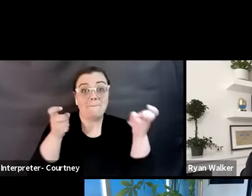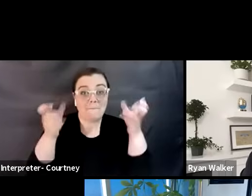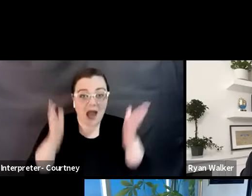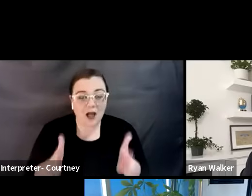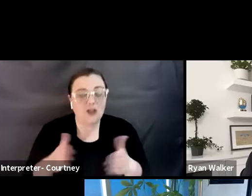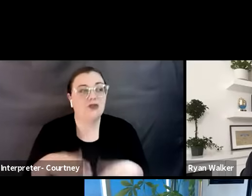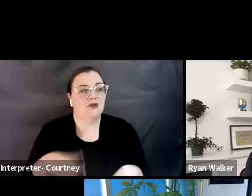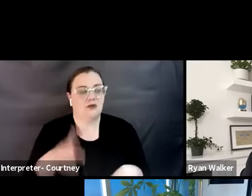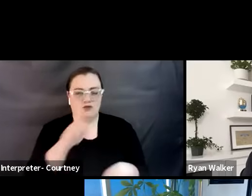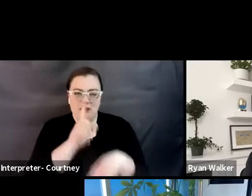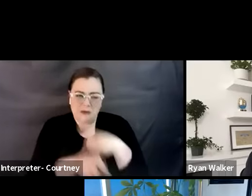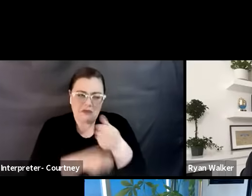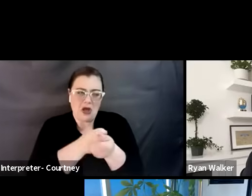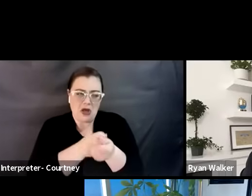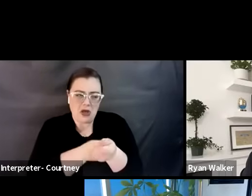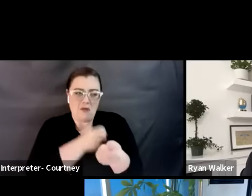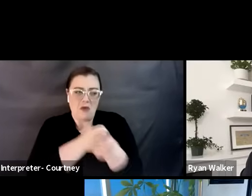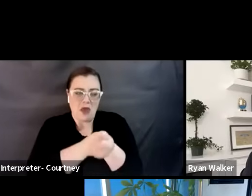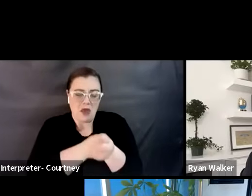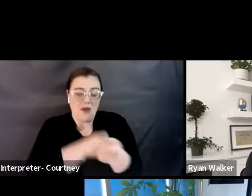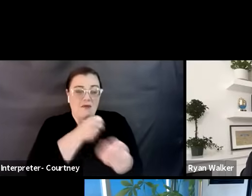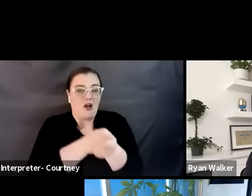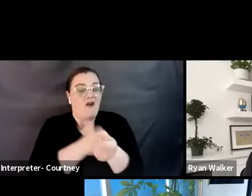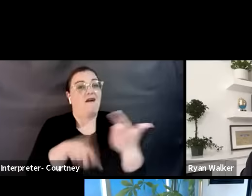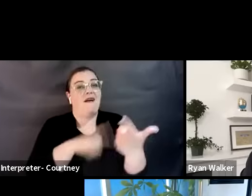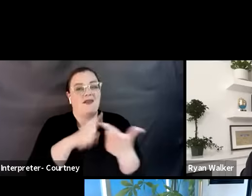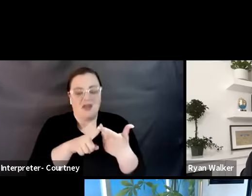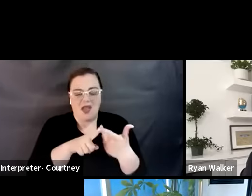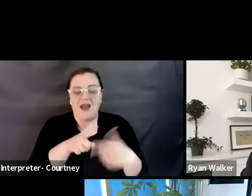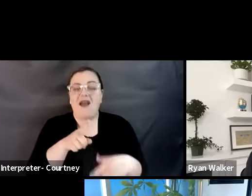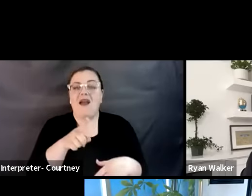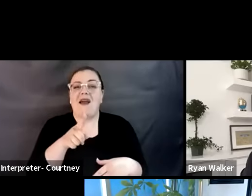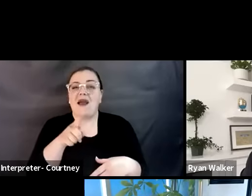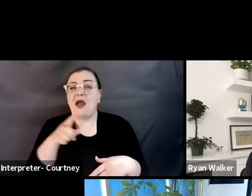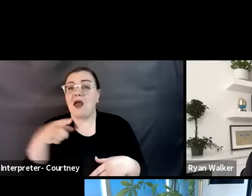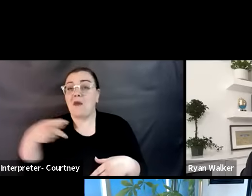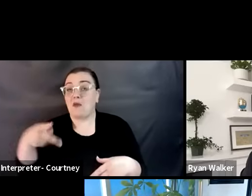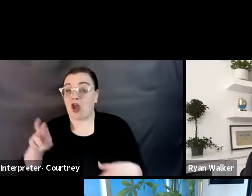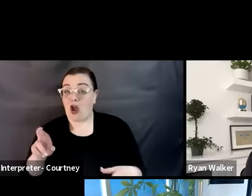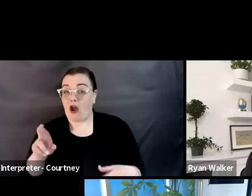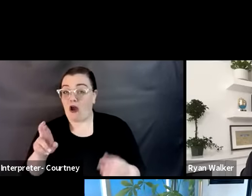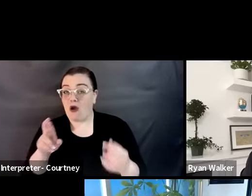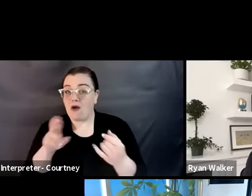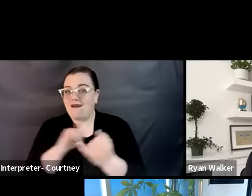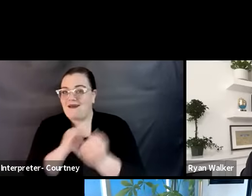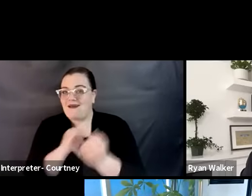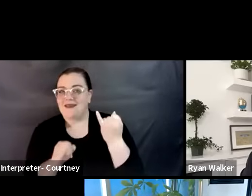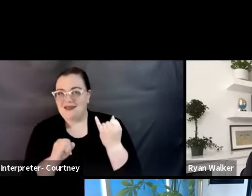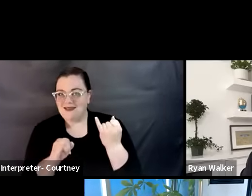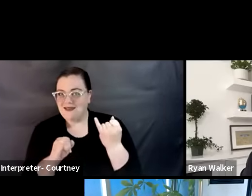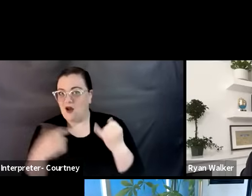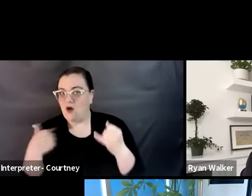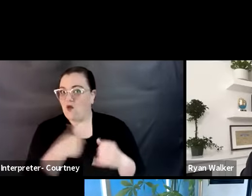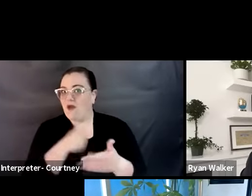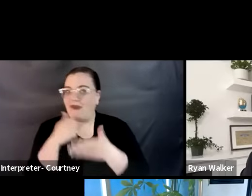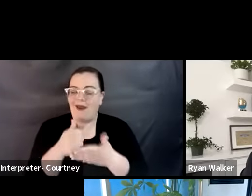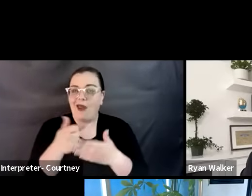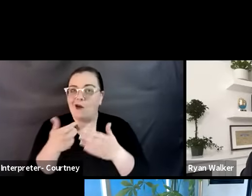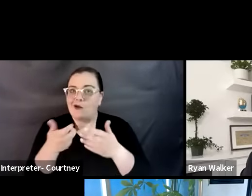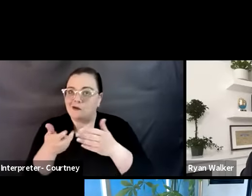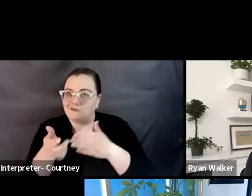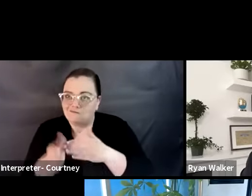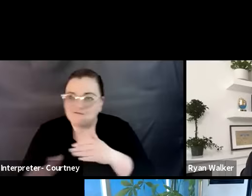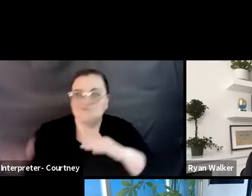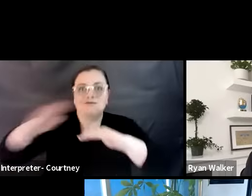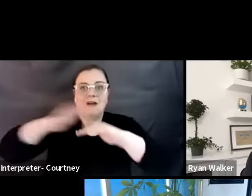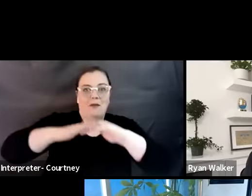your corner and passionate about you. And, and then the publicist will only come in and just help amplify what you've already built.